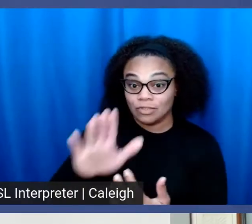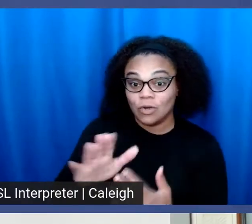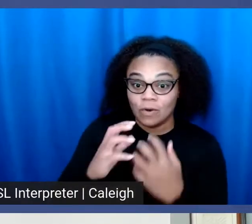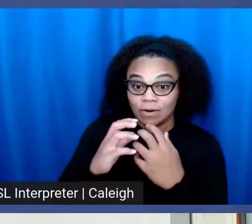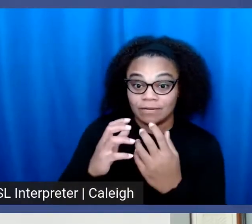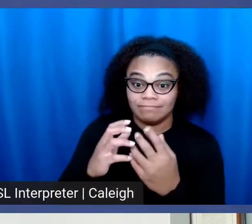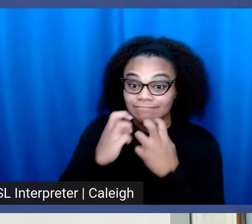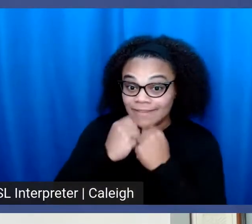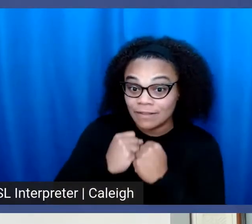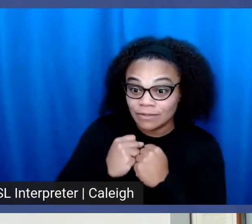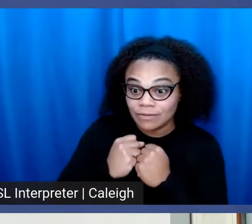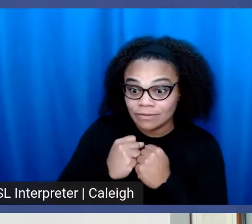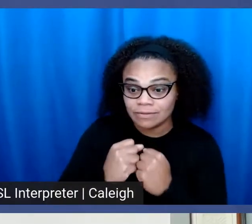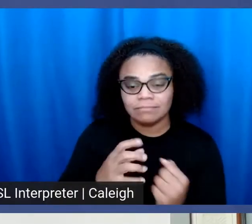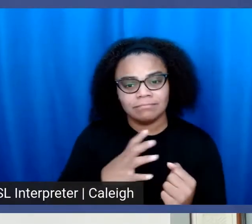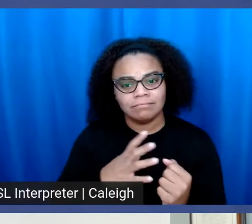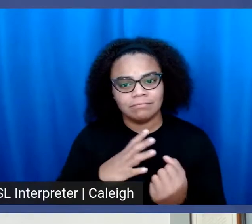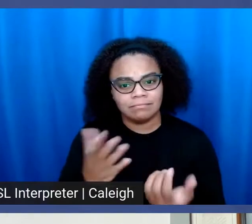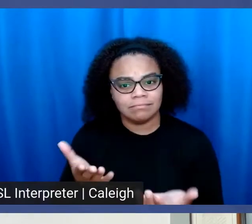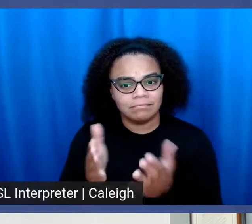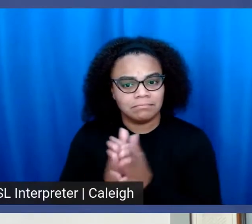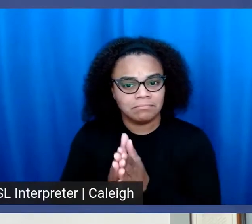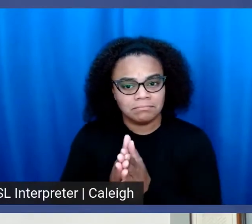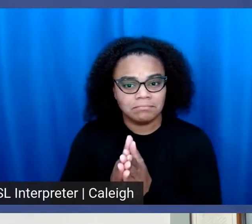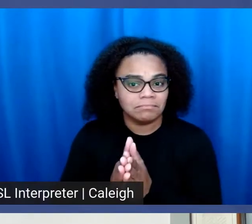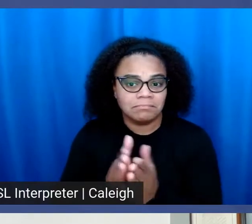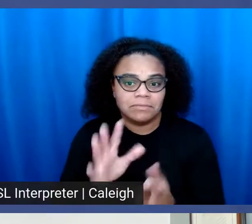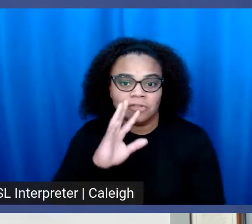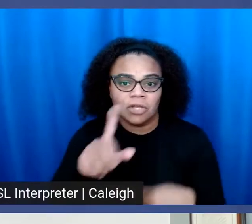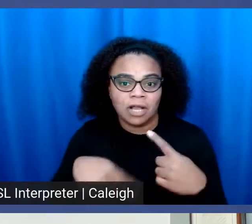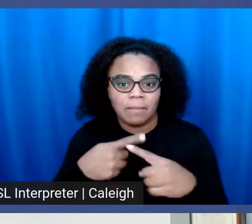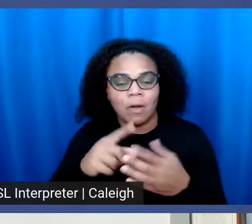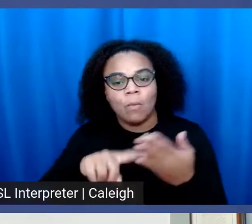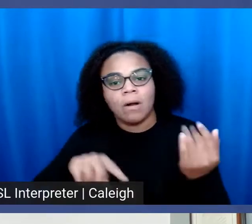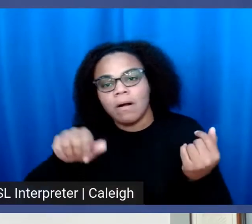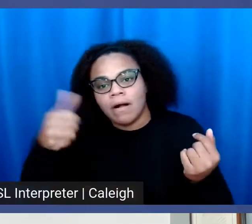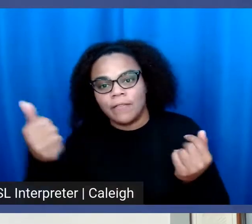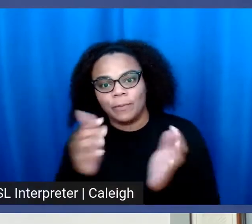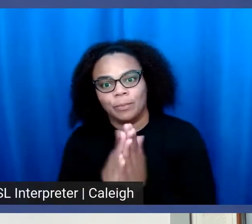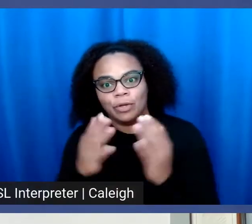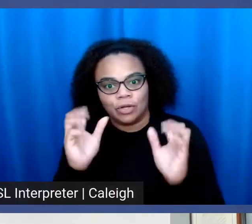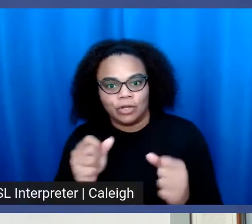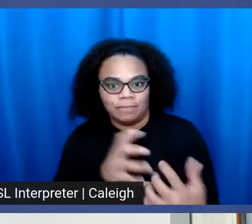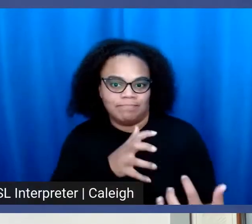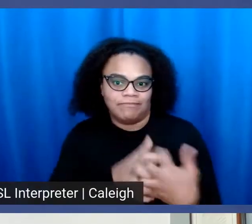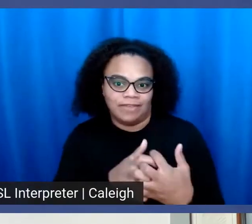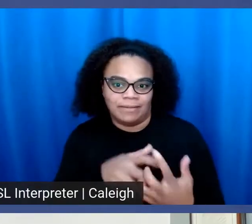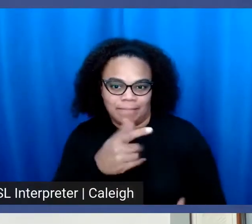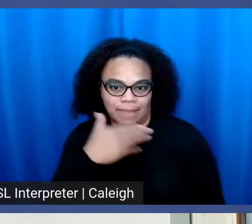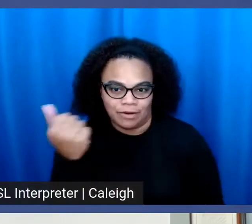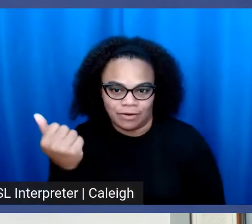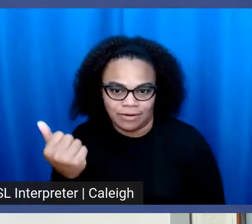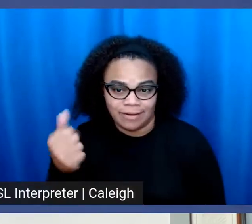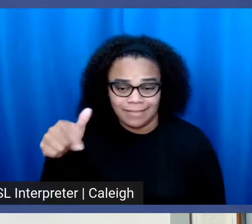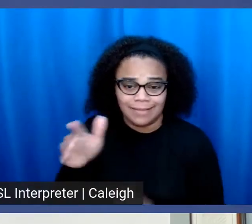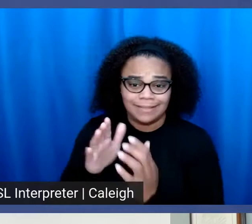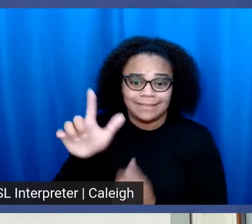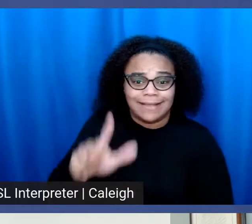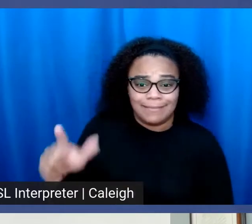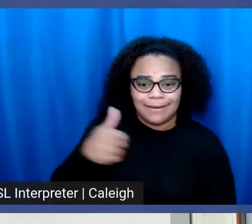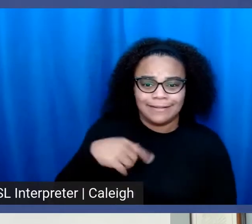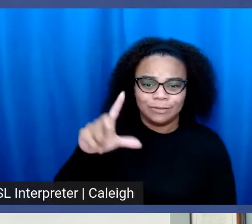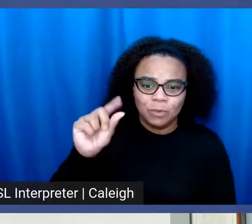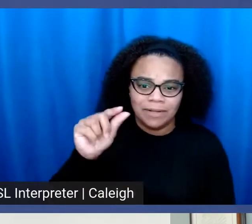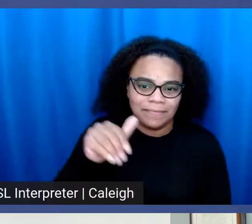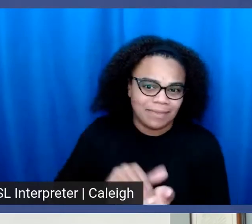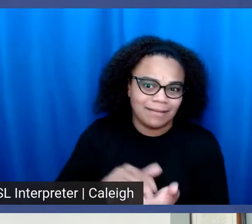book. Let's talk about what else would be a better fit for you, because we have 20,000 choices here in this library, and together we can choose something